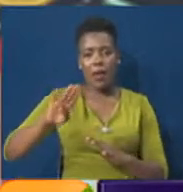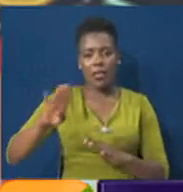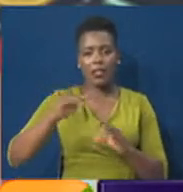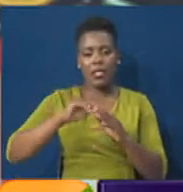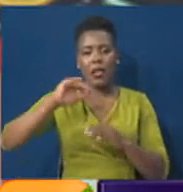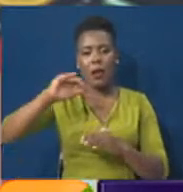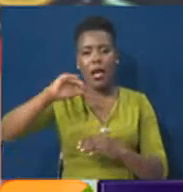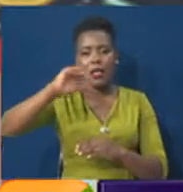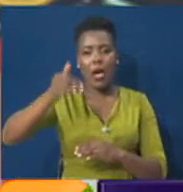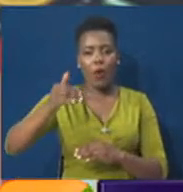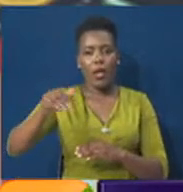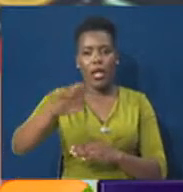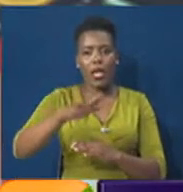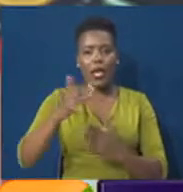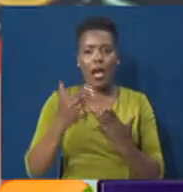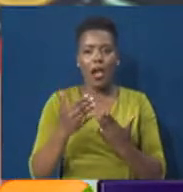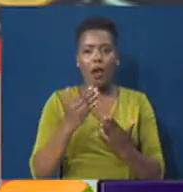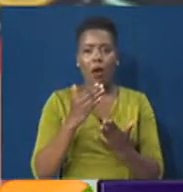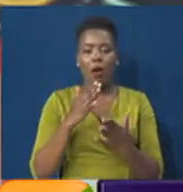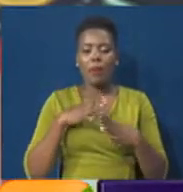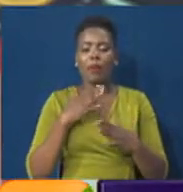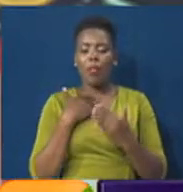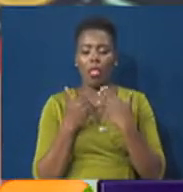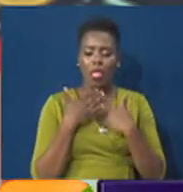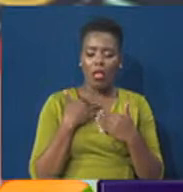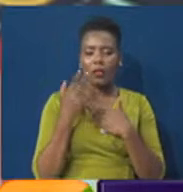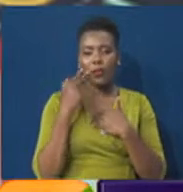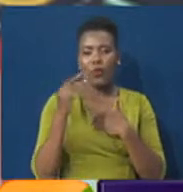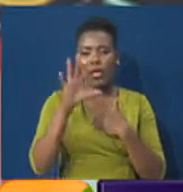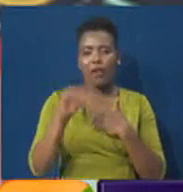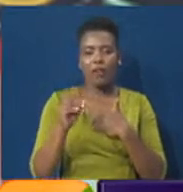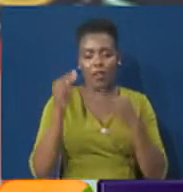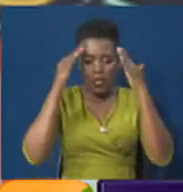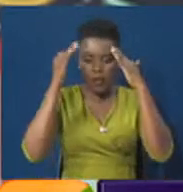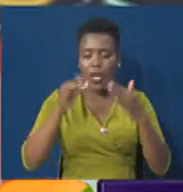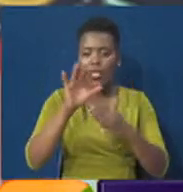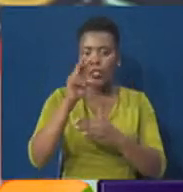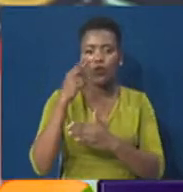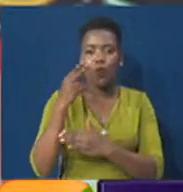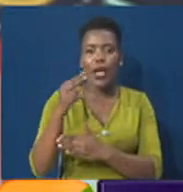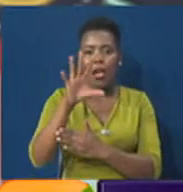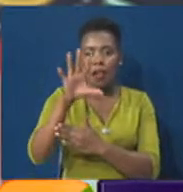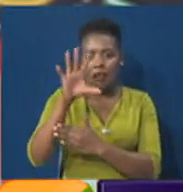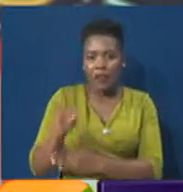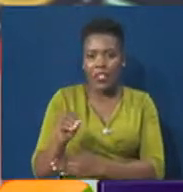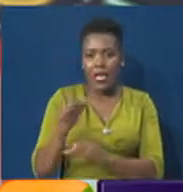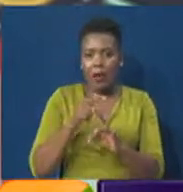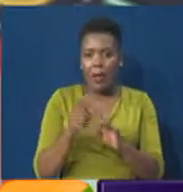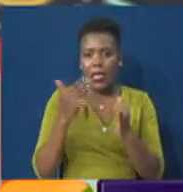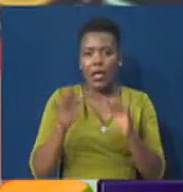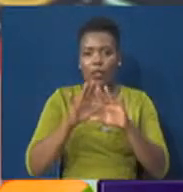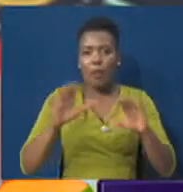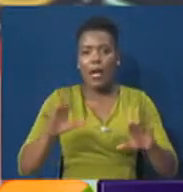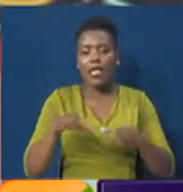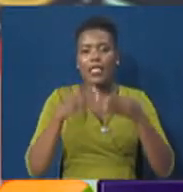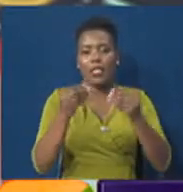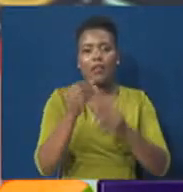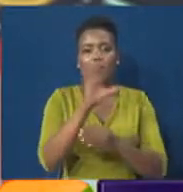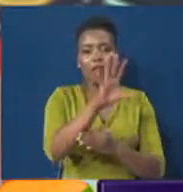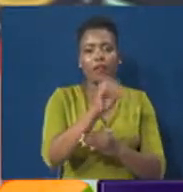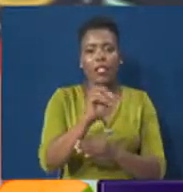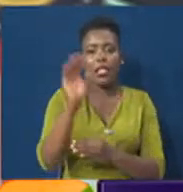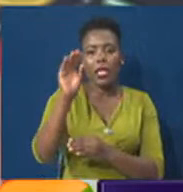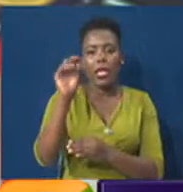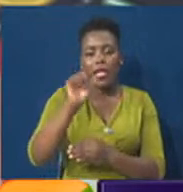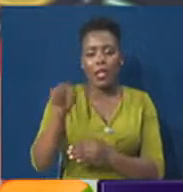areas. The demand is 250,000 units, right, but what the market is giving is only 50,000. And as I said